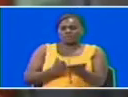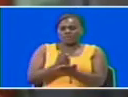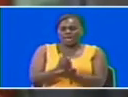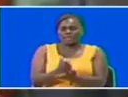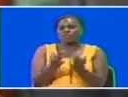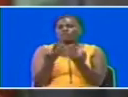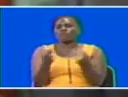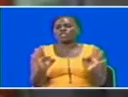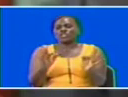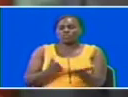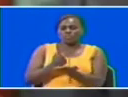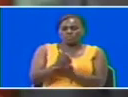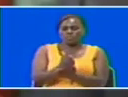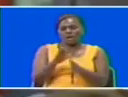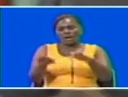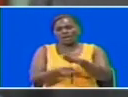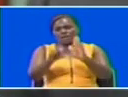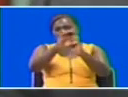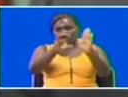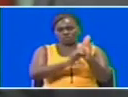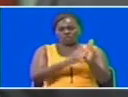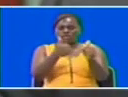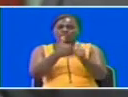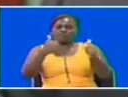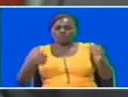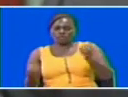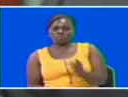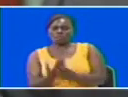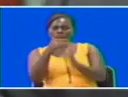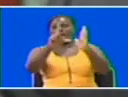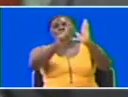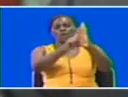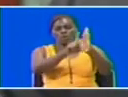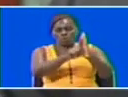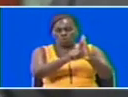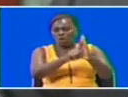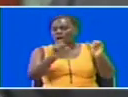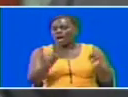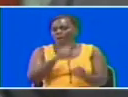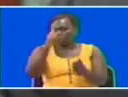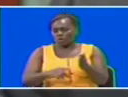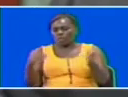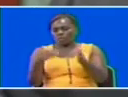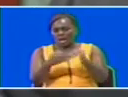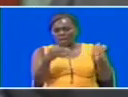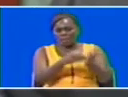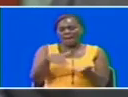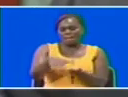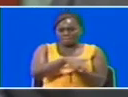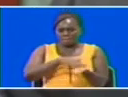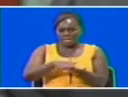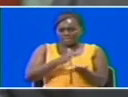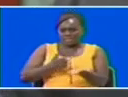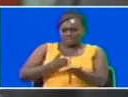citizens guaranteed under the Constitution. Refusal to enact the required legislation amounts to denial of the fundamental